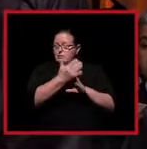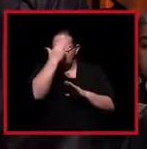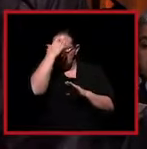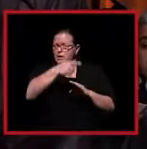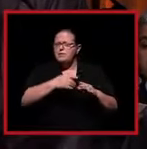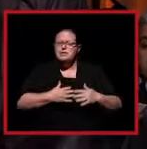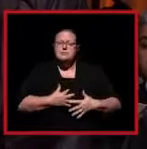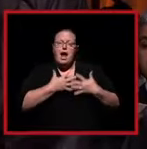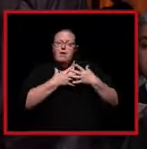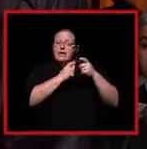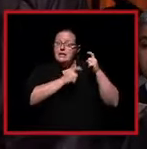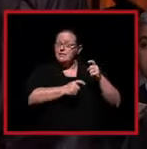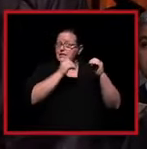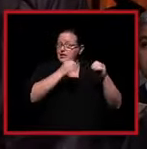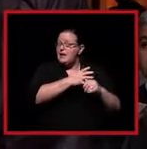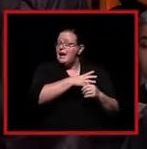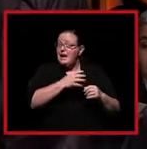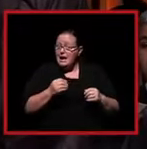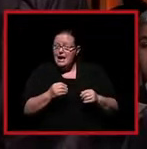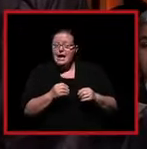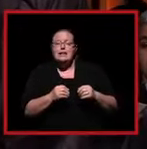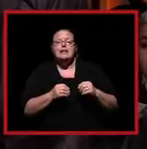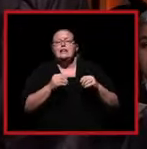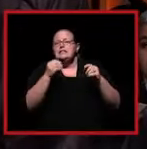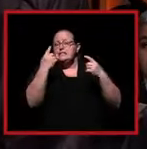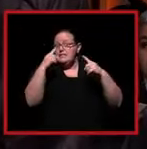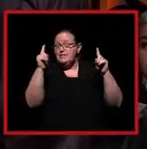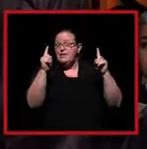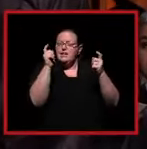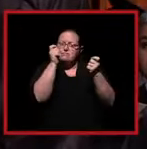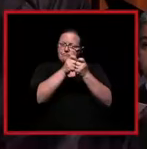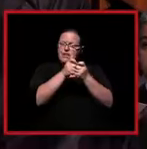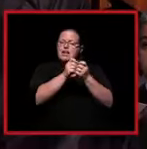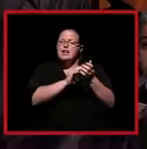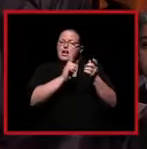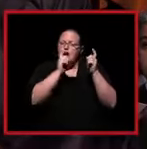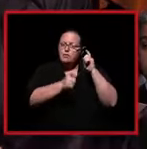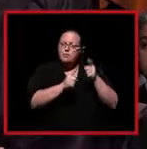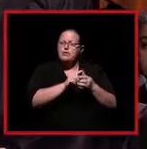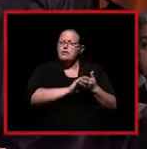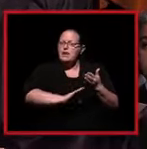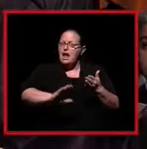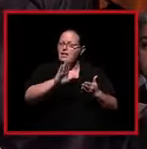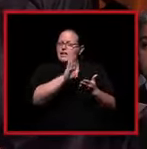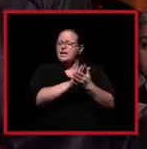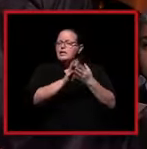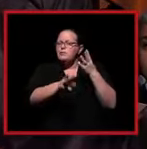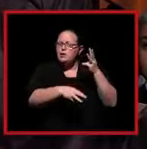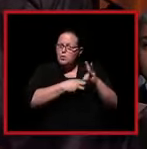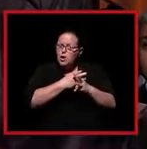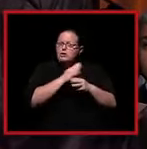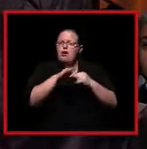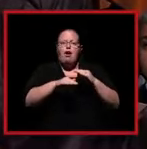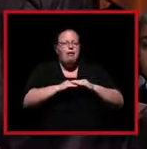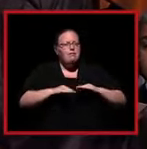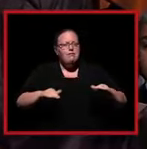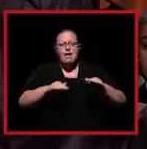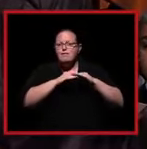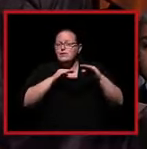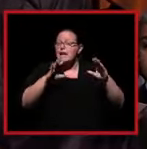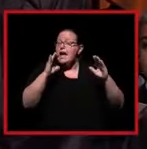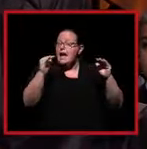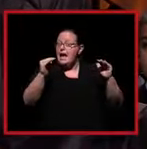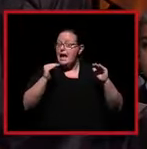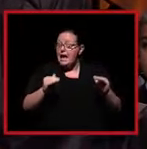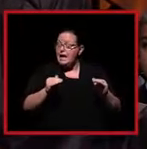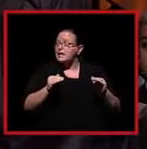gifted teacher, and he has made significant and distinct contributions to the college and to the academic programs at all levels, and whereas he has